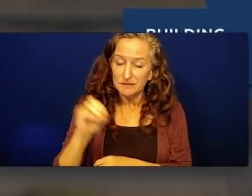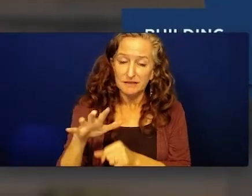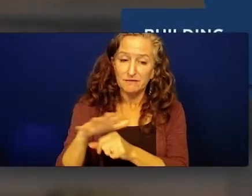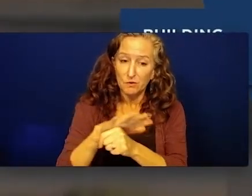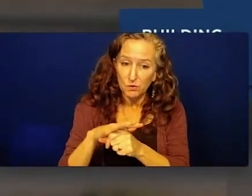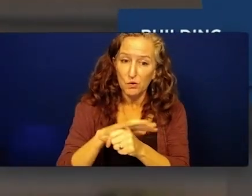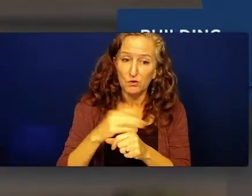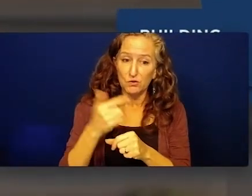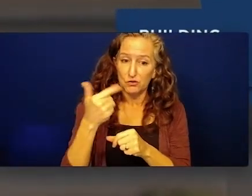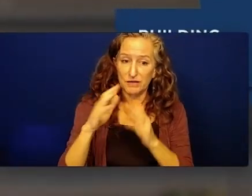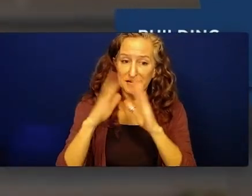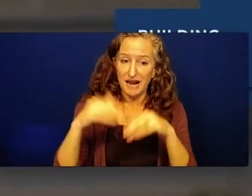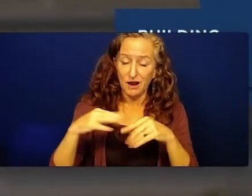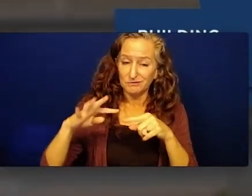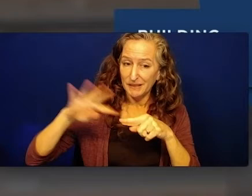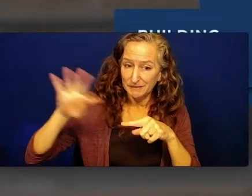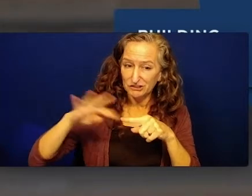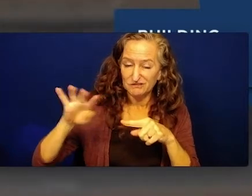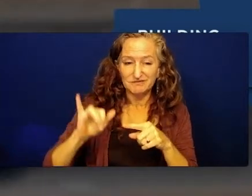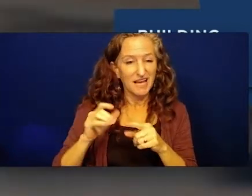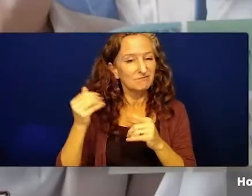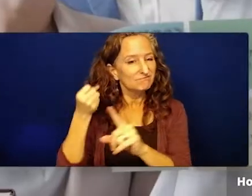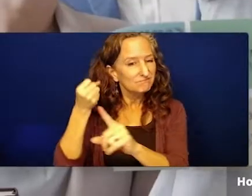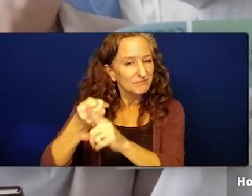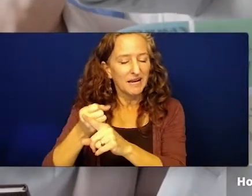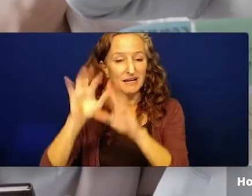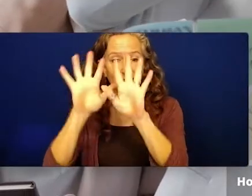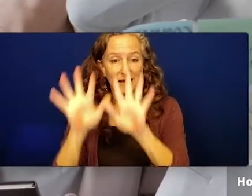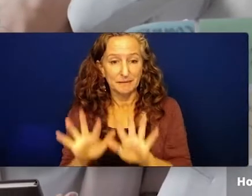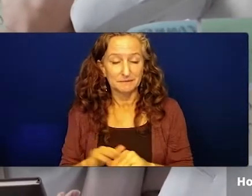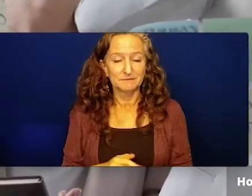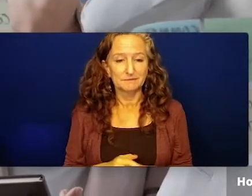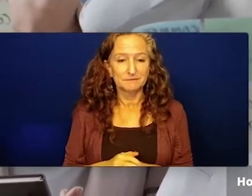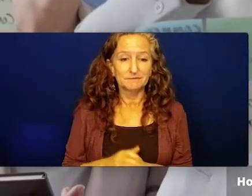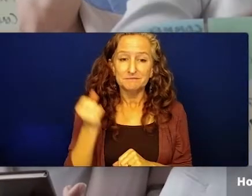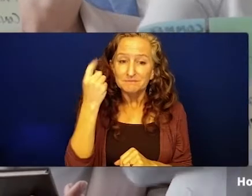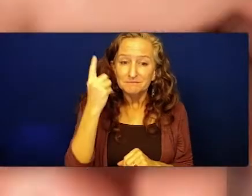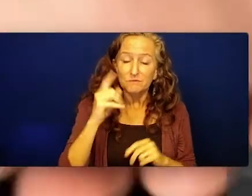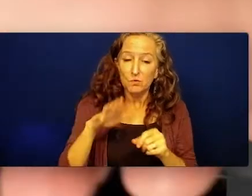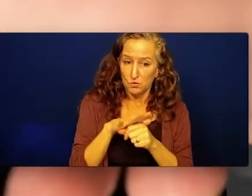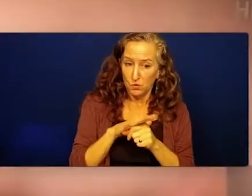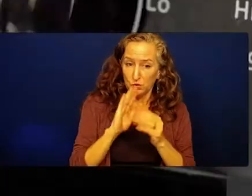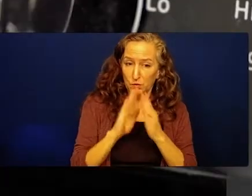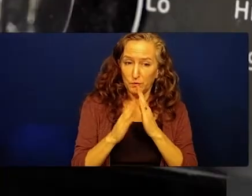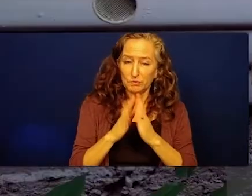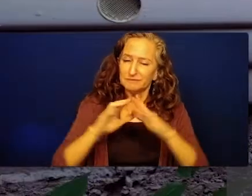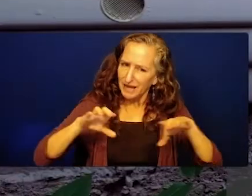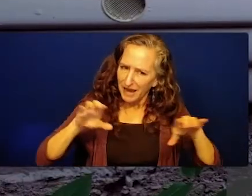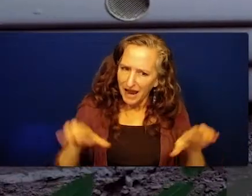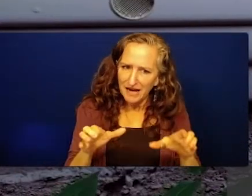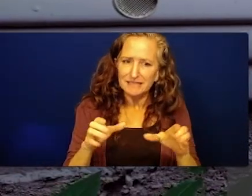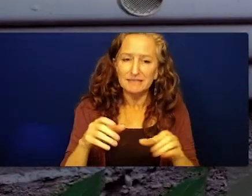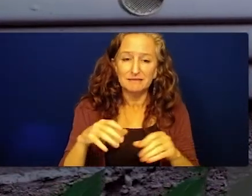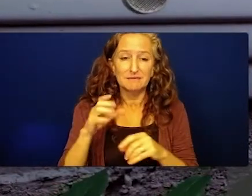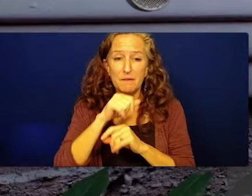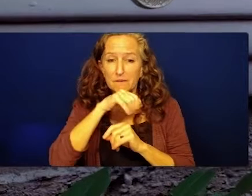greenhouse gas emissions that contribute to climate change. However, local communities are taking action to reduce our dependence on